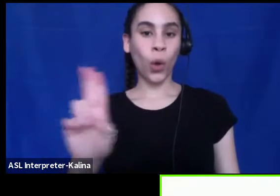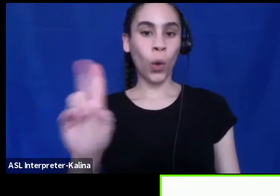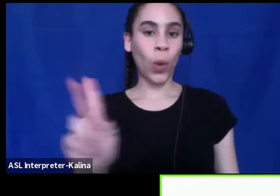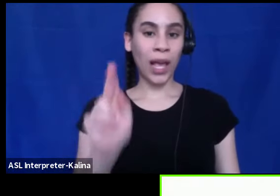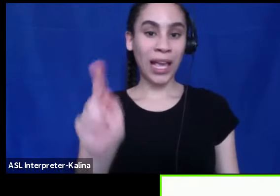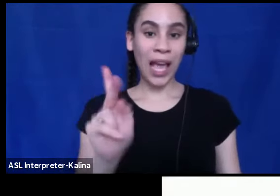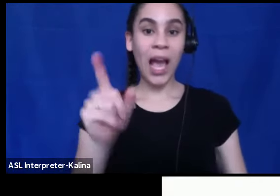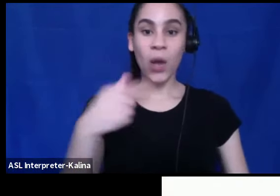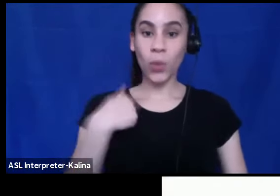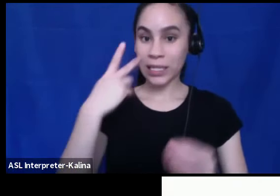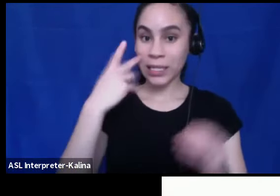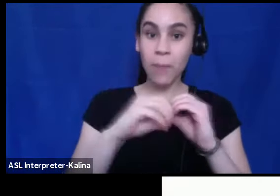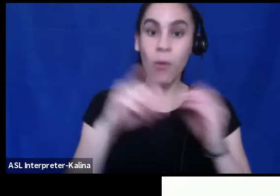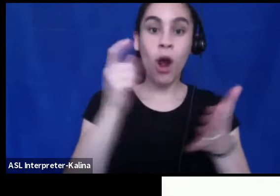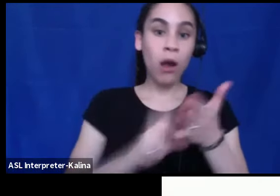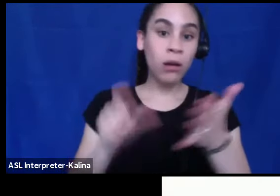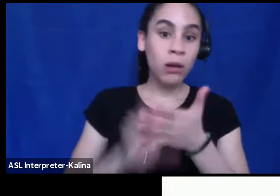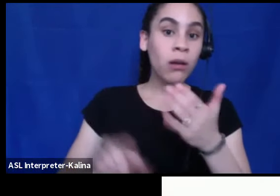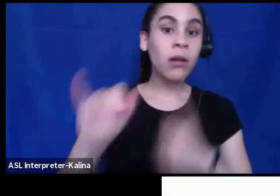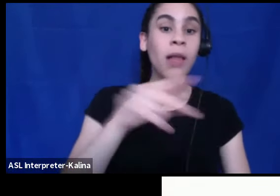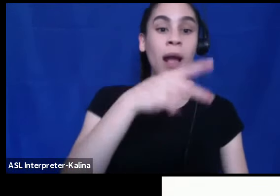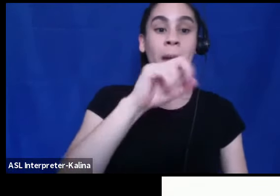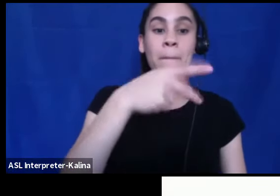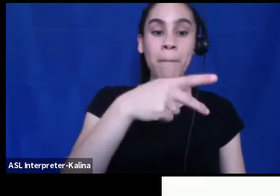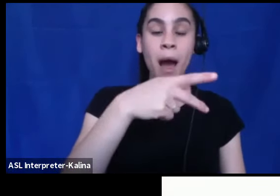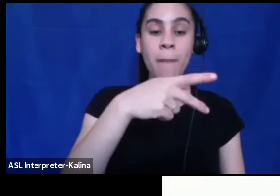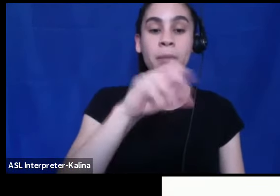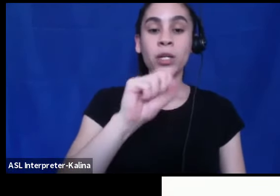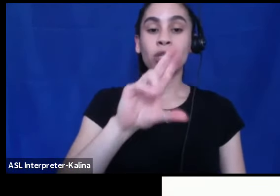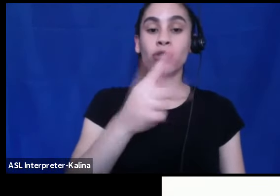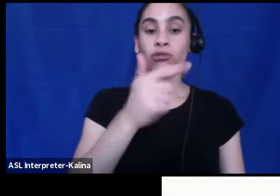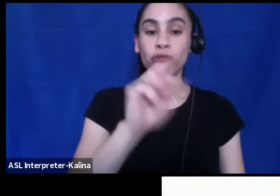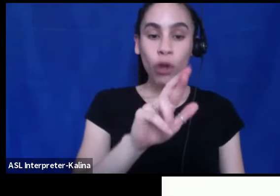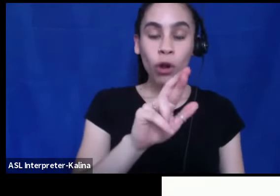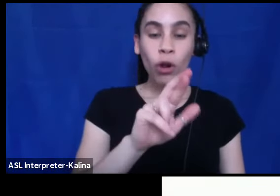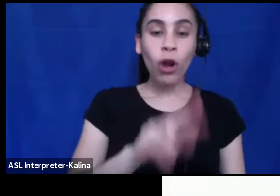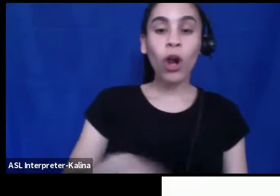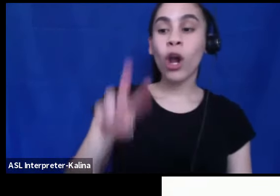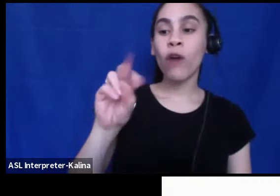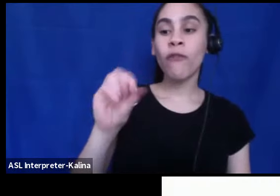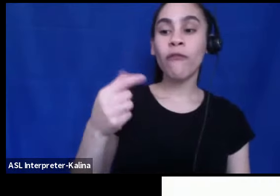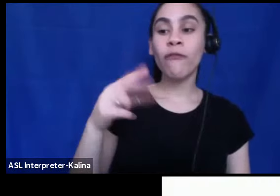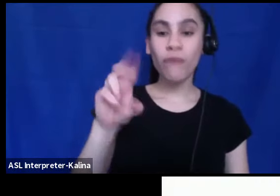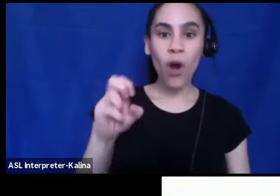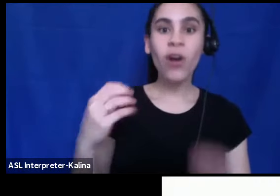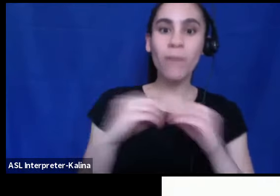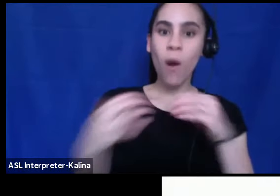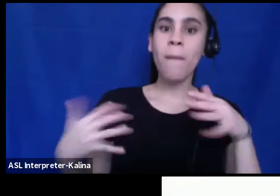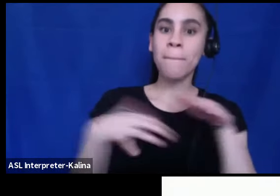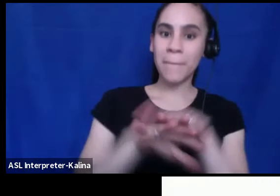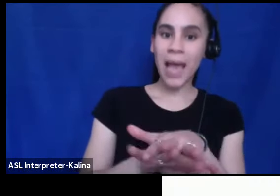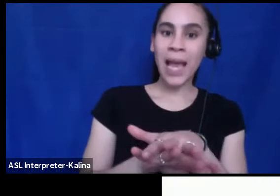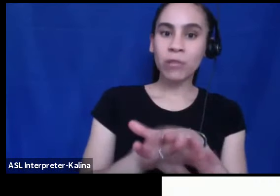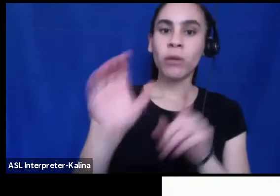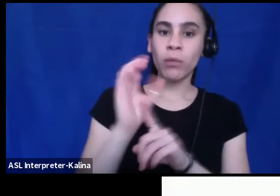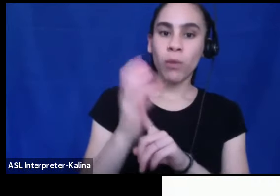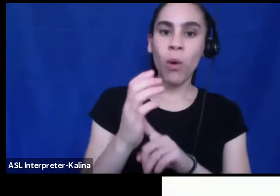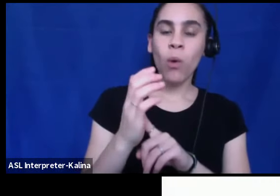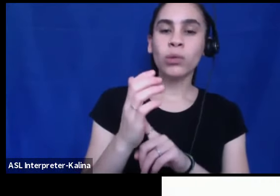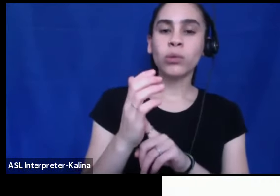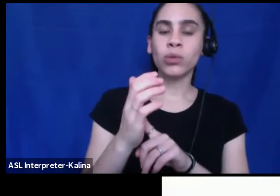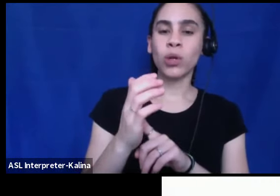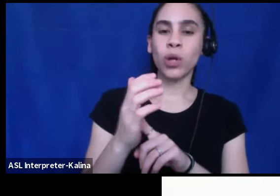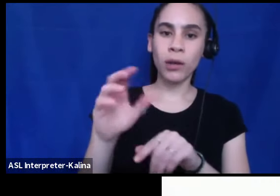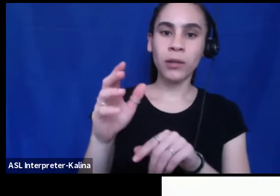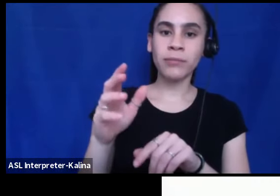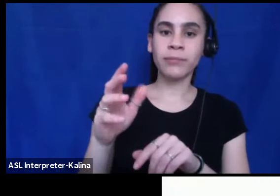things like Pop Sugar and Vogue and mainstream like culture around disability, not just like a New York Times article